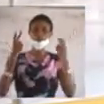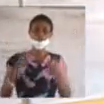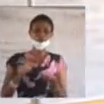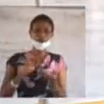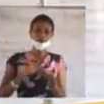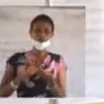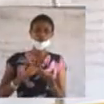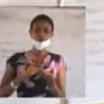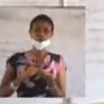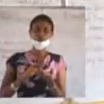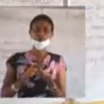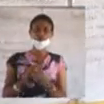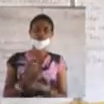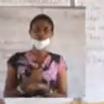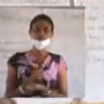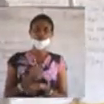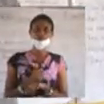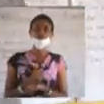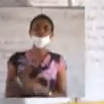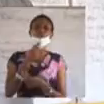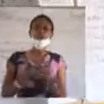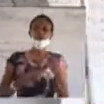drug abuse.